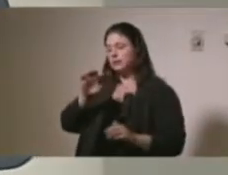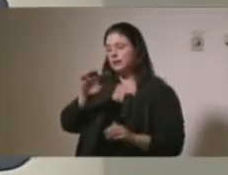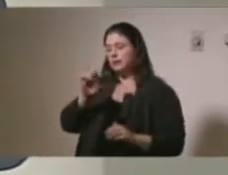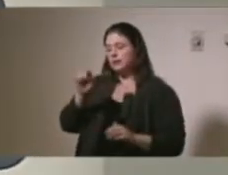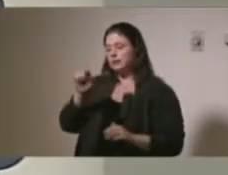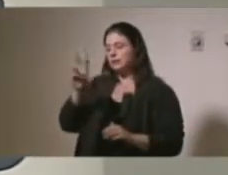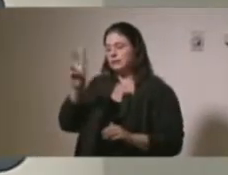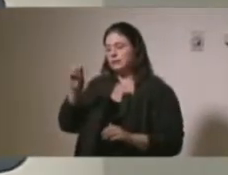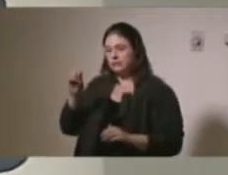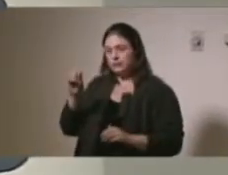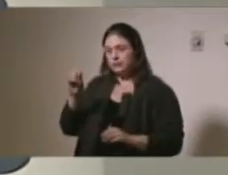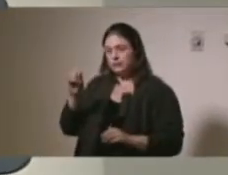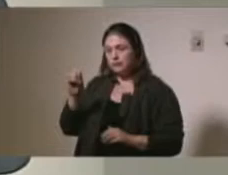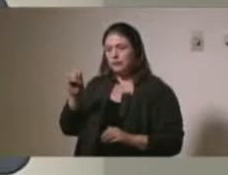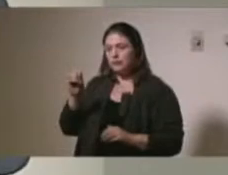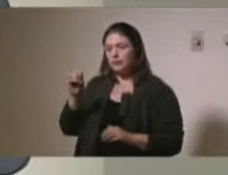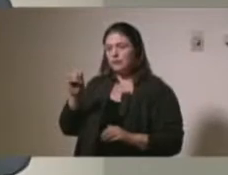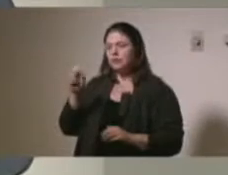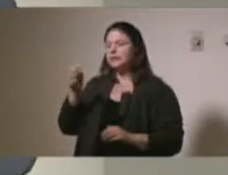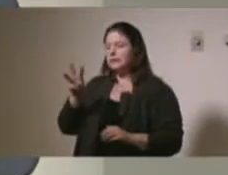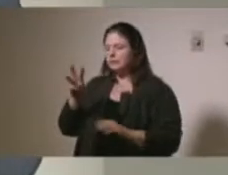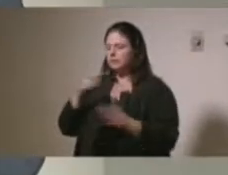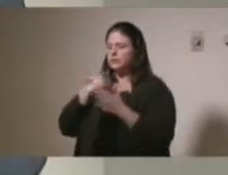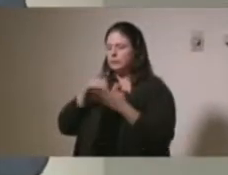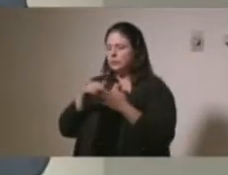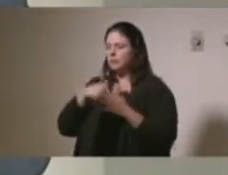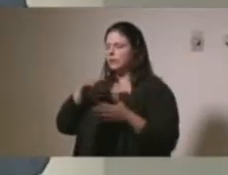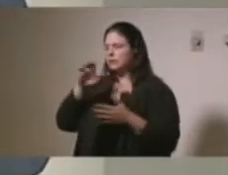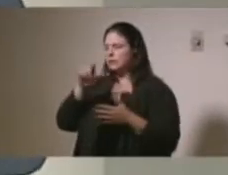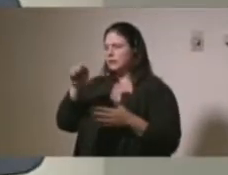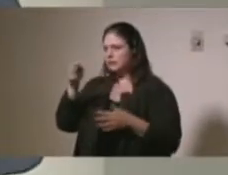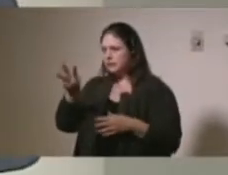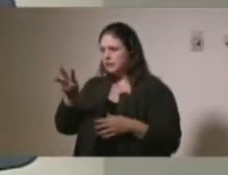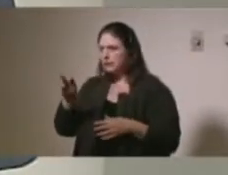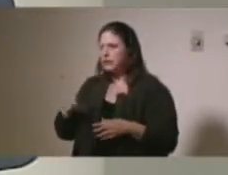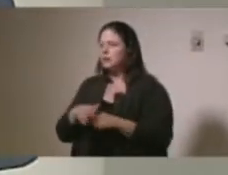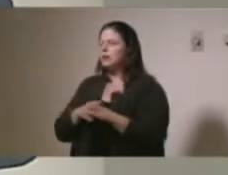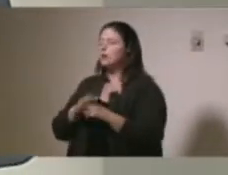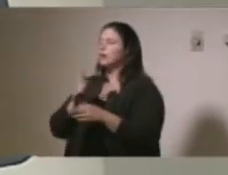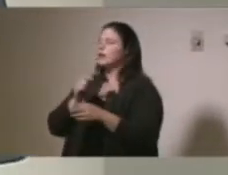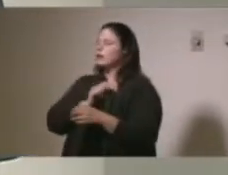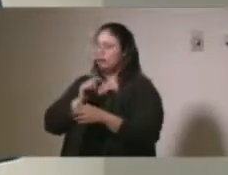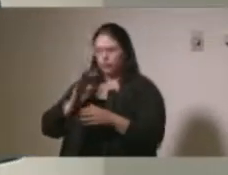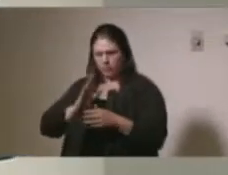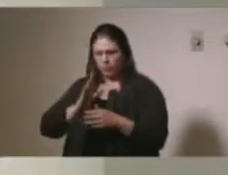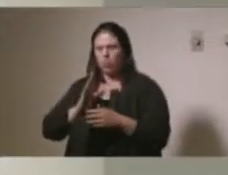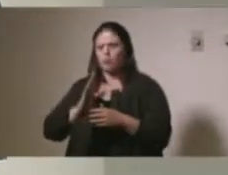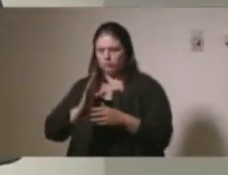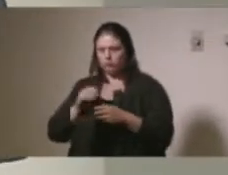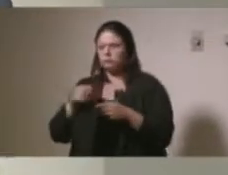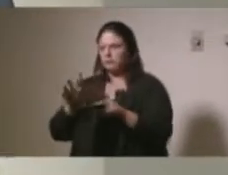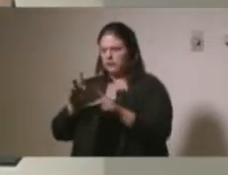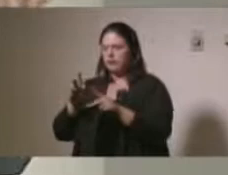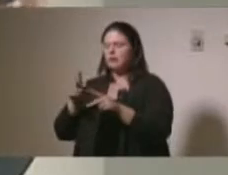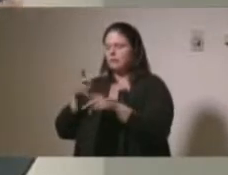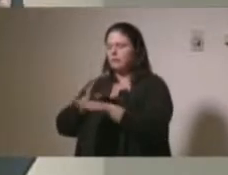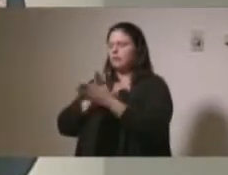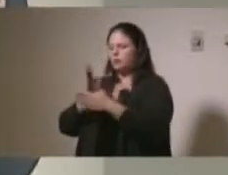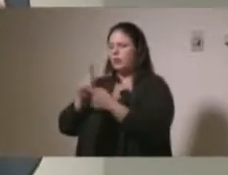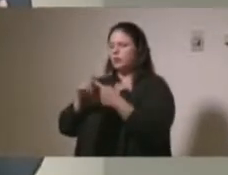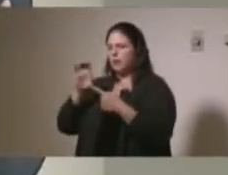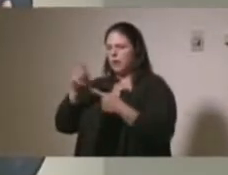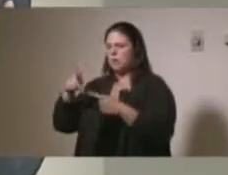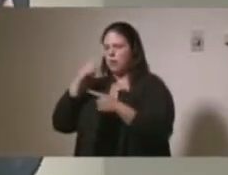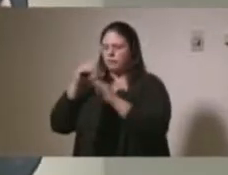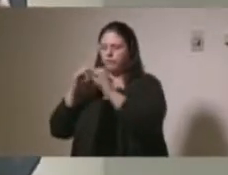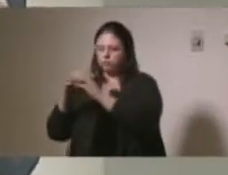C-60, that says that Treasury Board will give the mandate to bargain to Canada Post, and that the